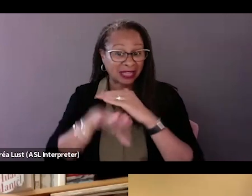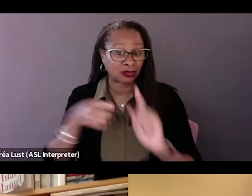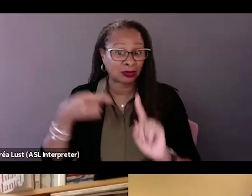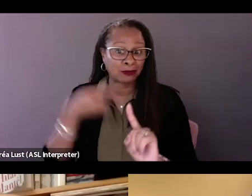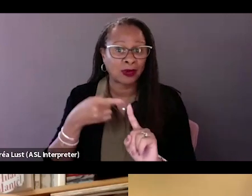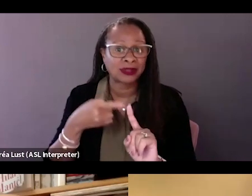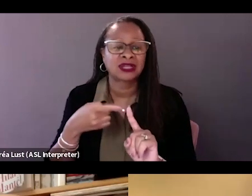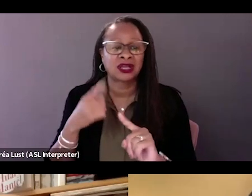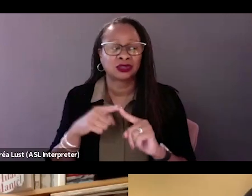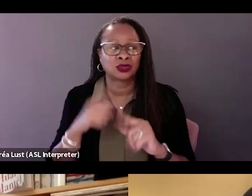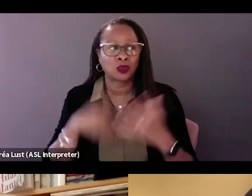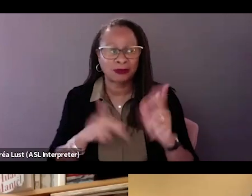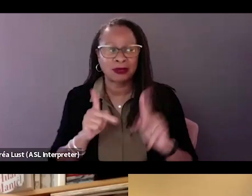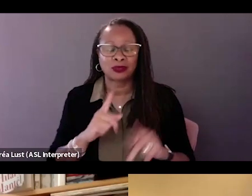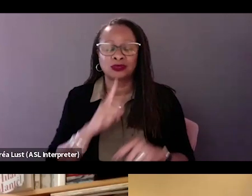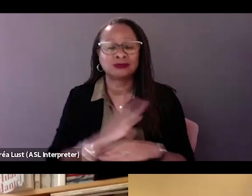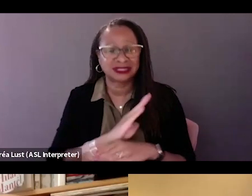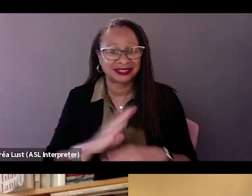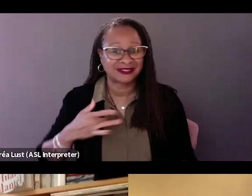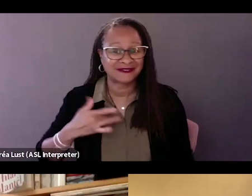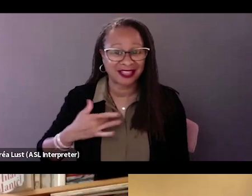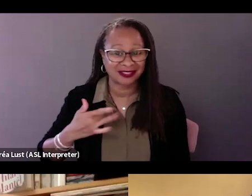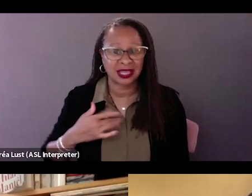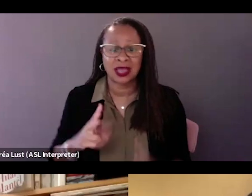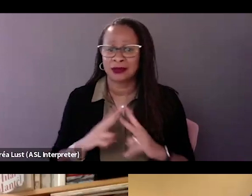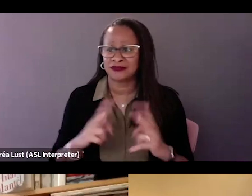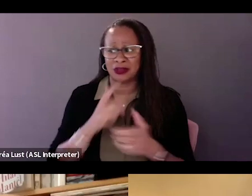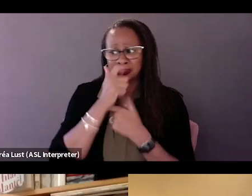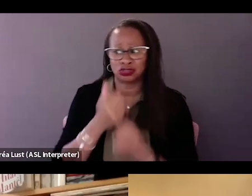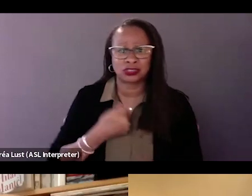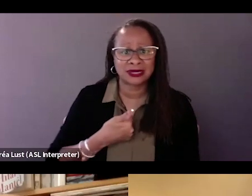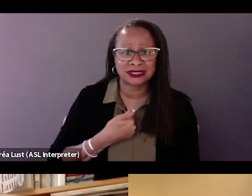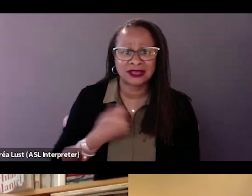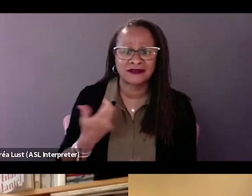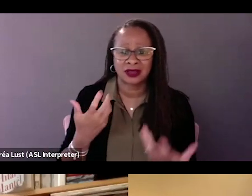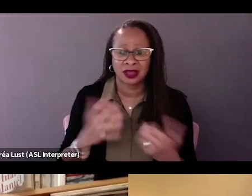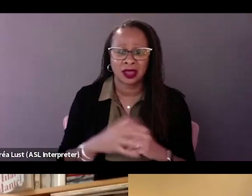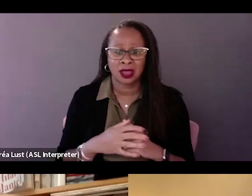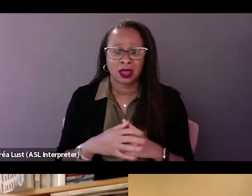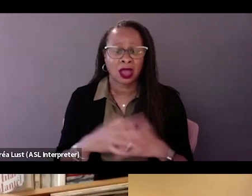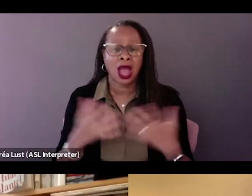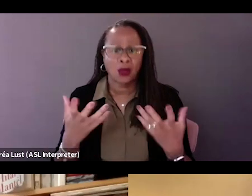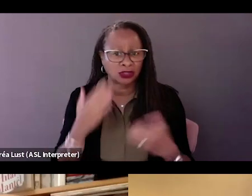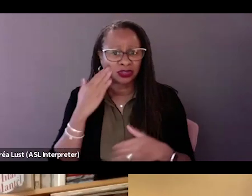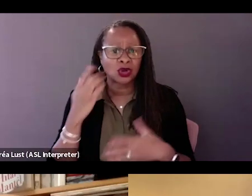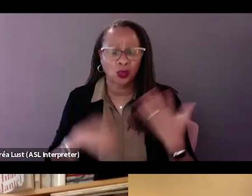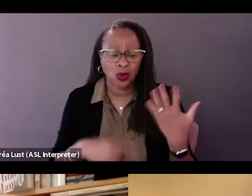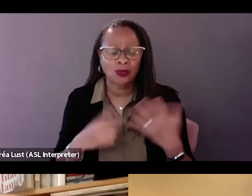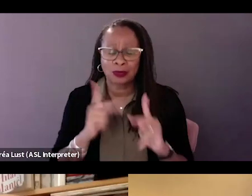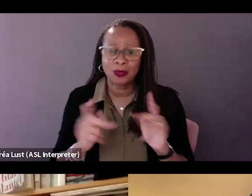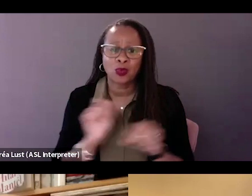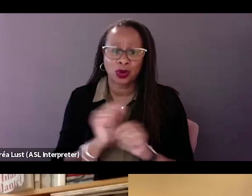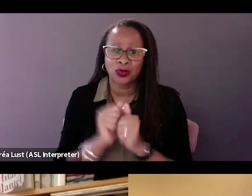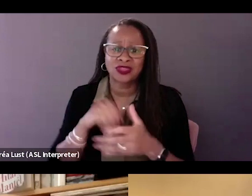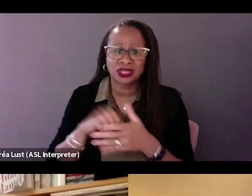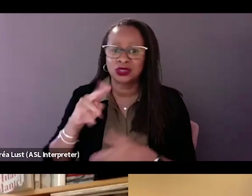were actually feeling. And so, and I was very, very interested. I really wanted to know, what is it that people who are working within the news, what is it that